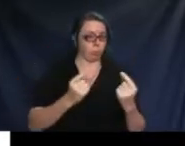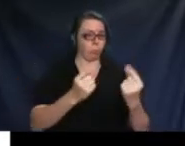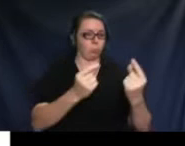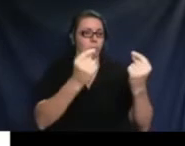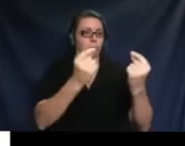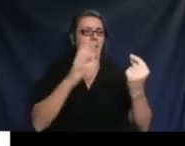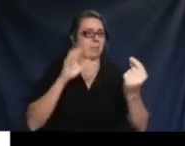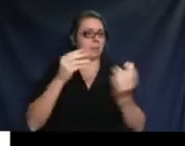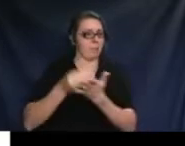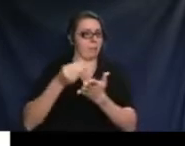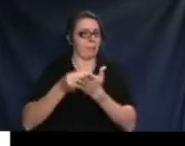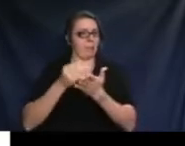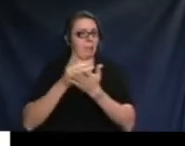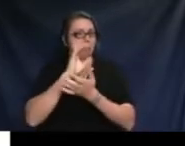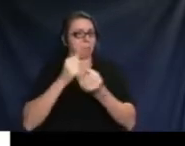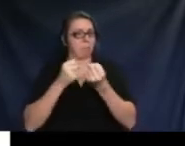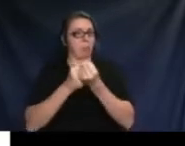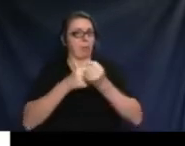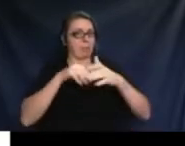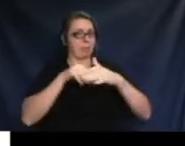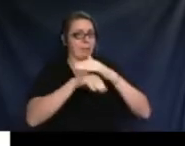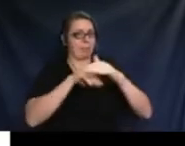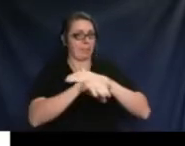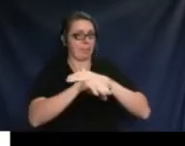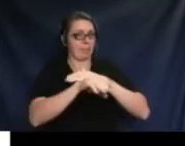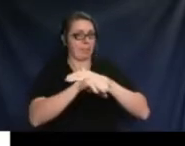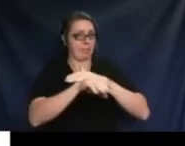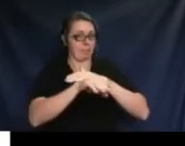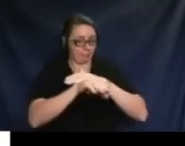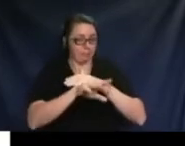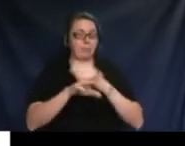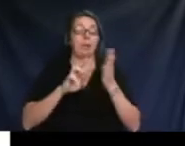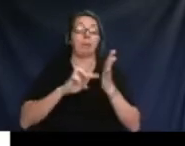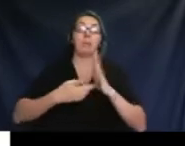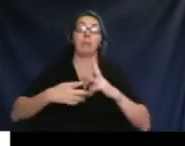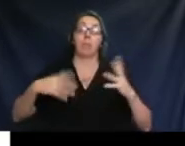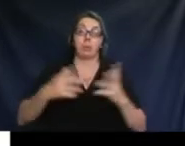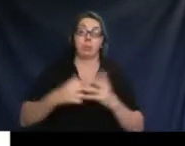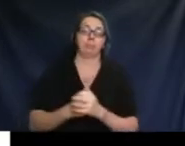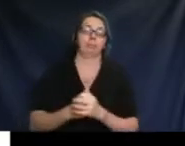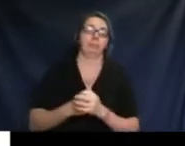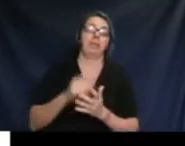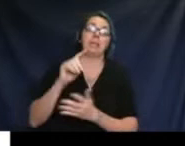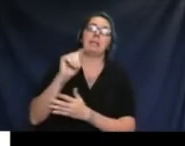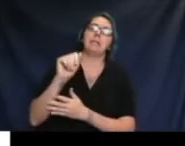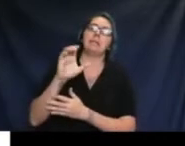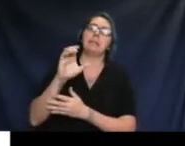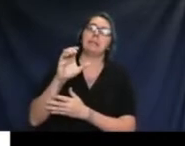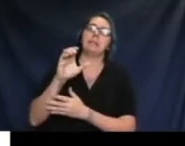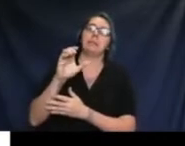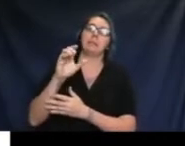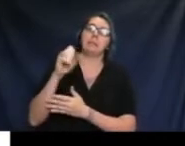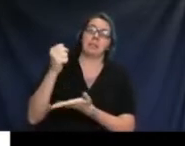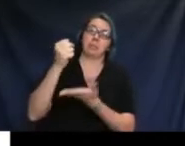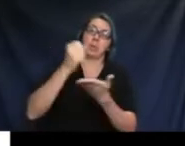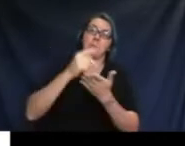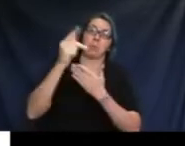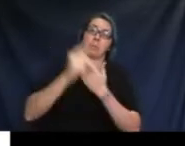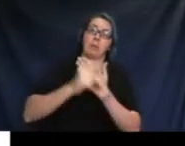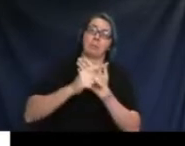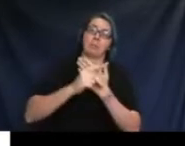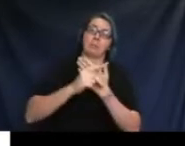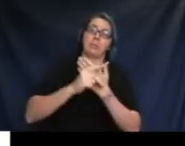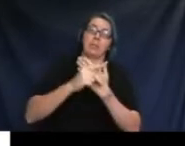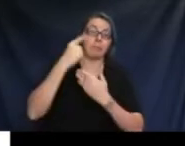for most grant programs at TAC that are open to artist